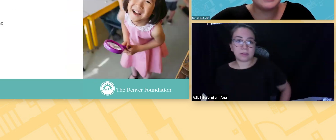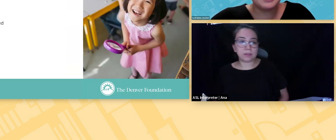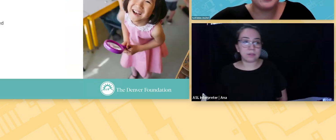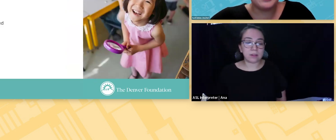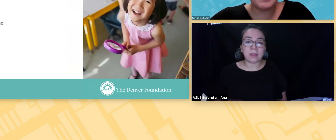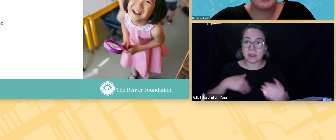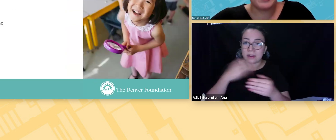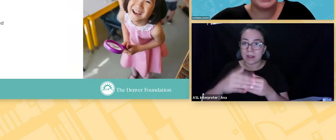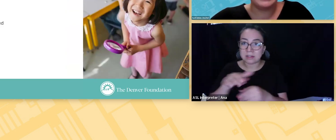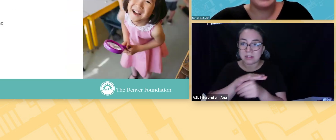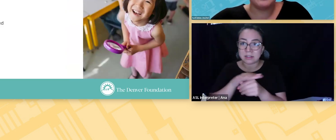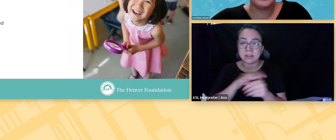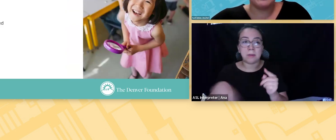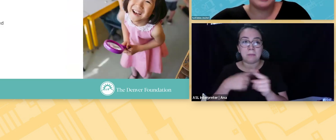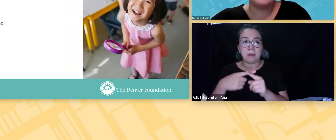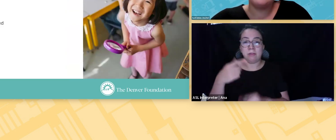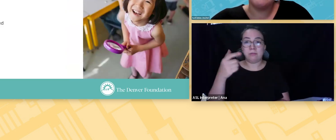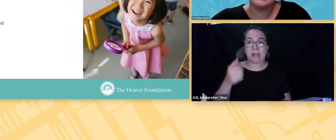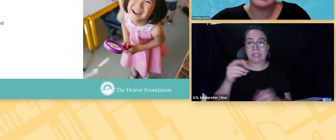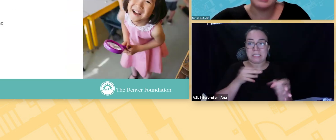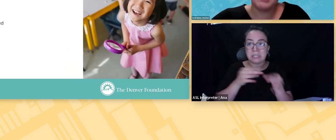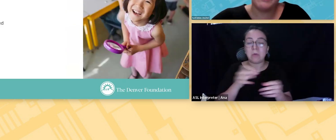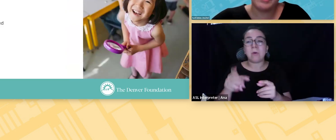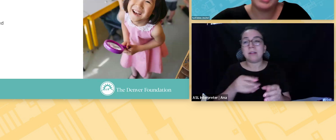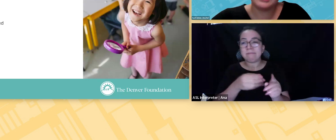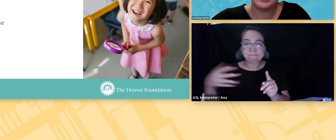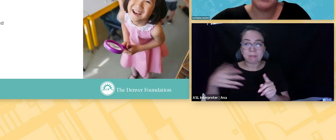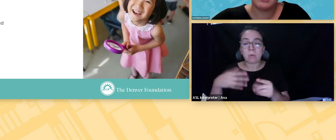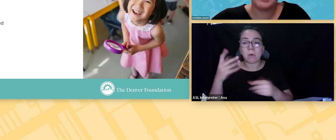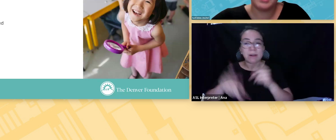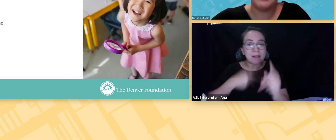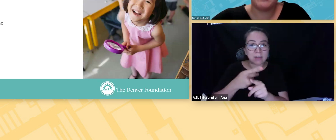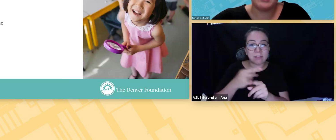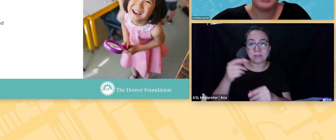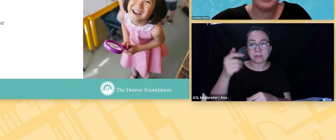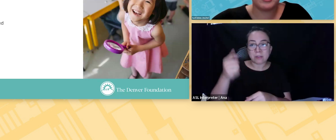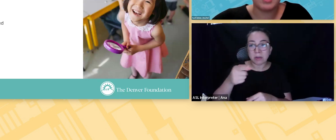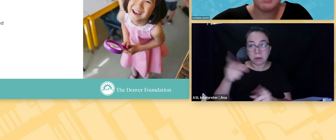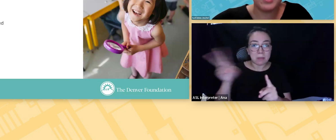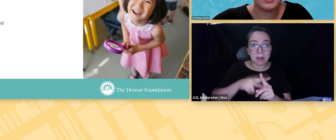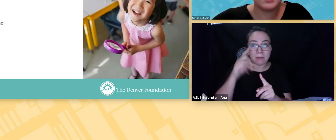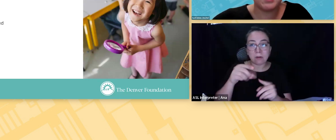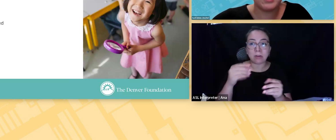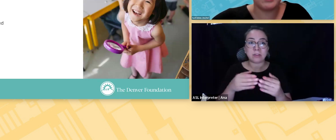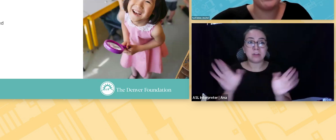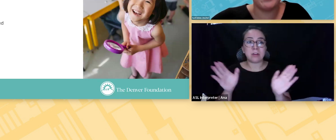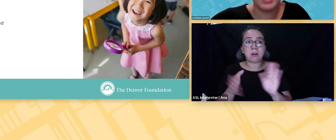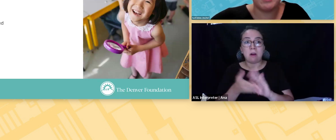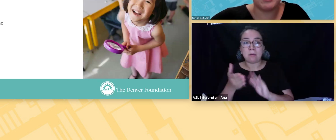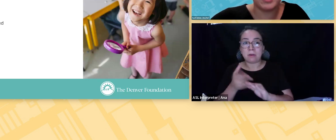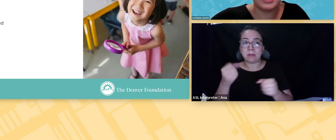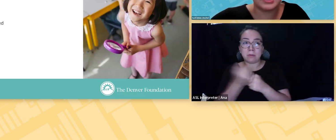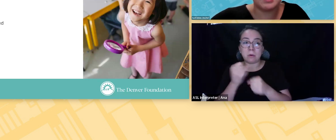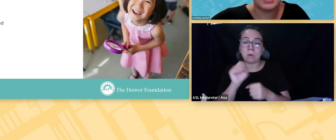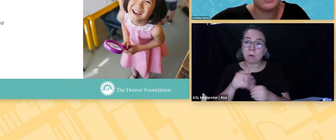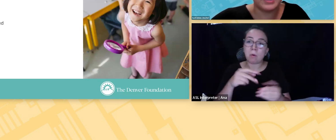The next section is about grant details. So we'll ask you what type of grant you are applying for, general operating support or program